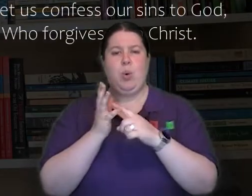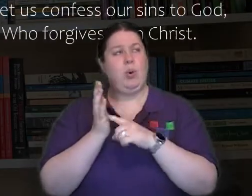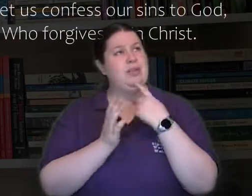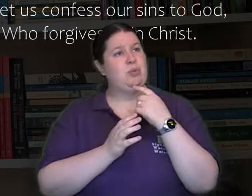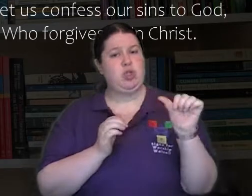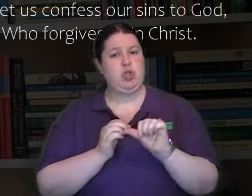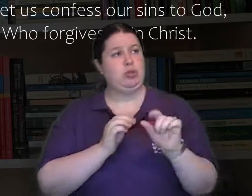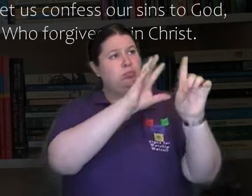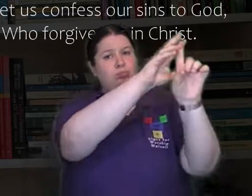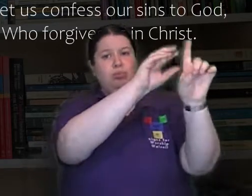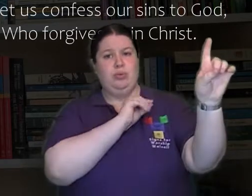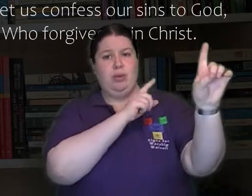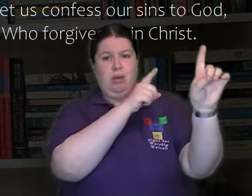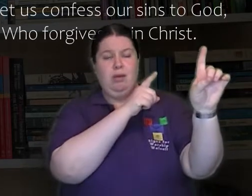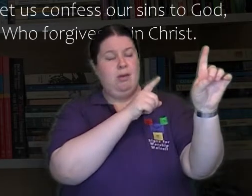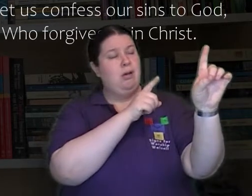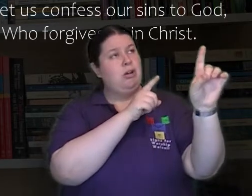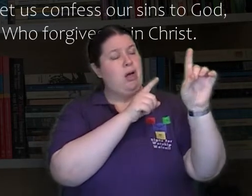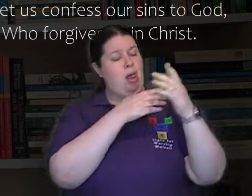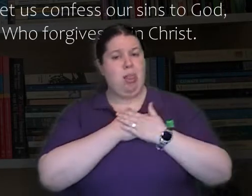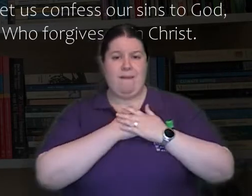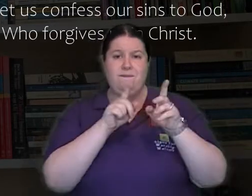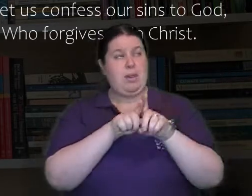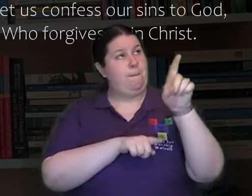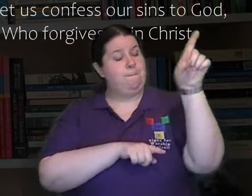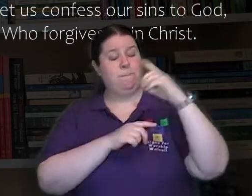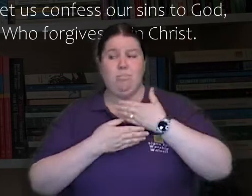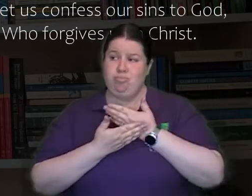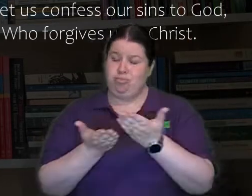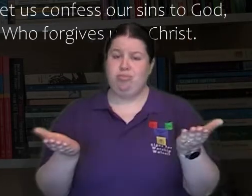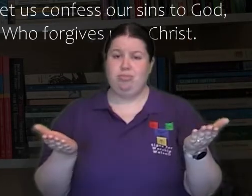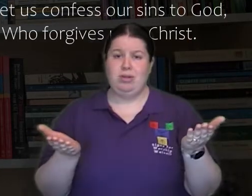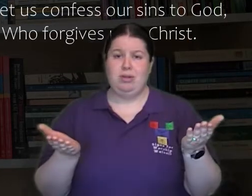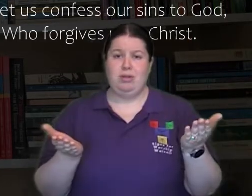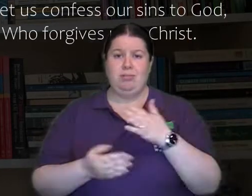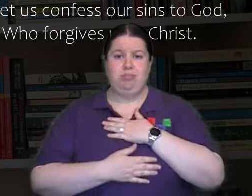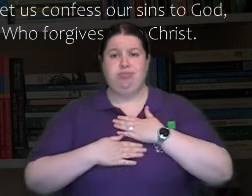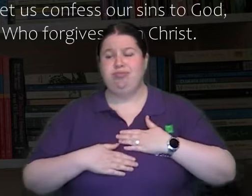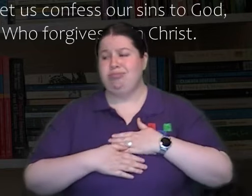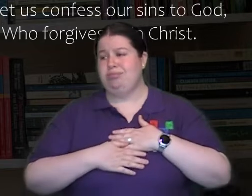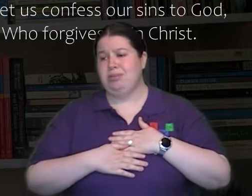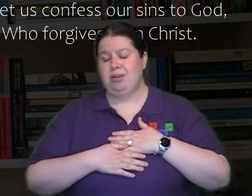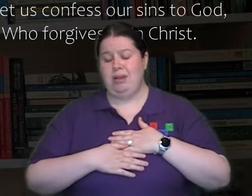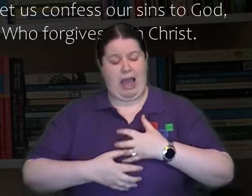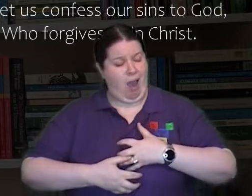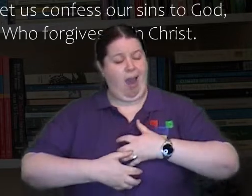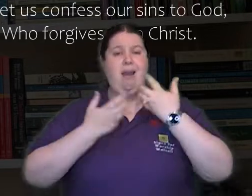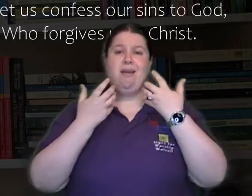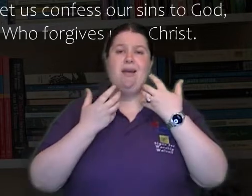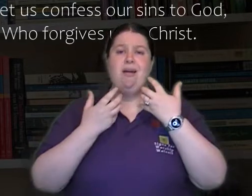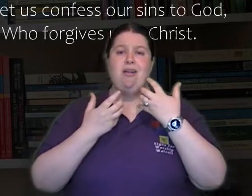St. Paul says, be imitators of God. Love as Christ loved. Do not grieve the Holy